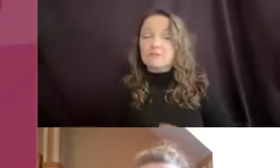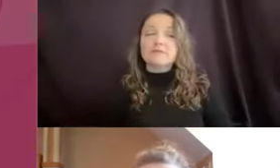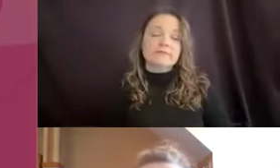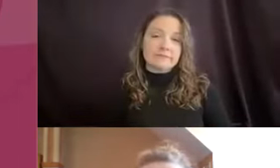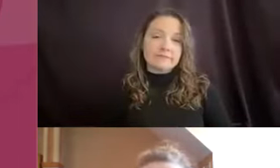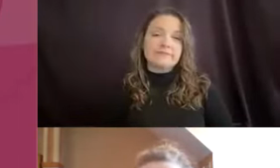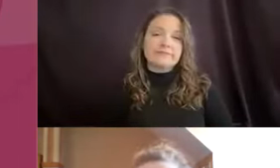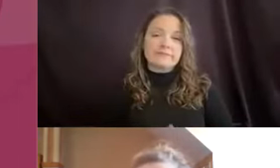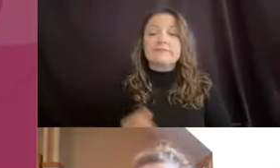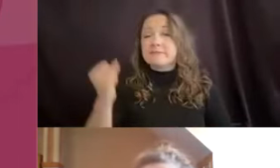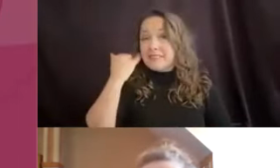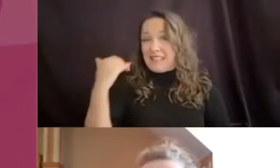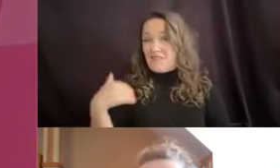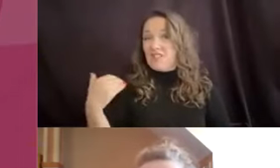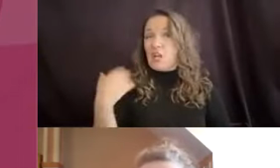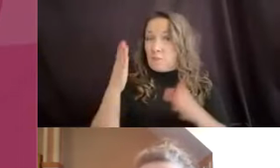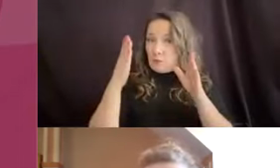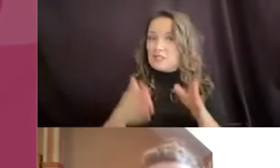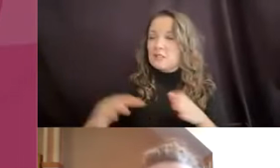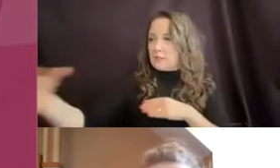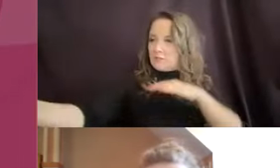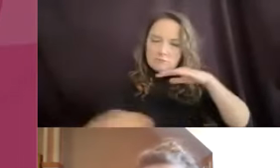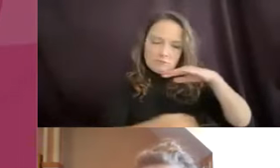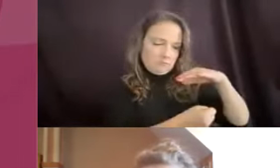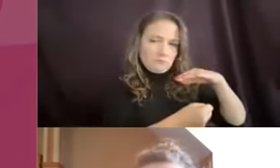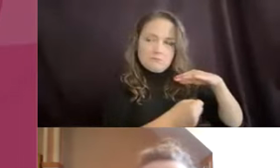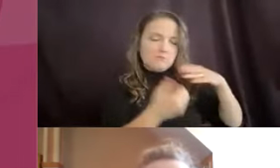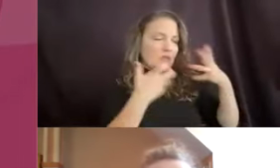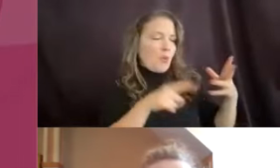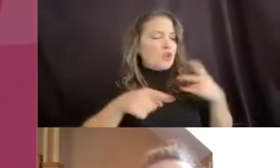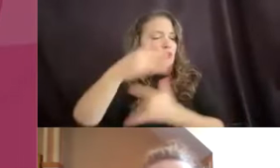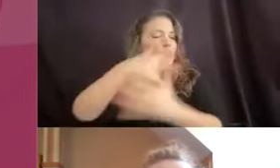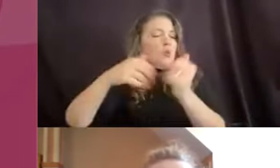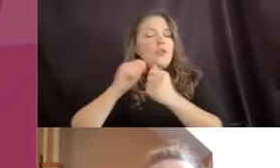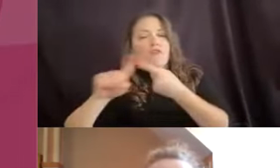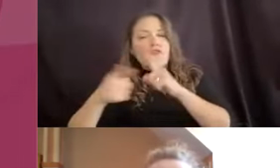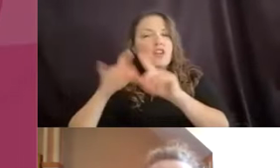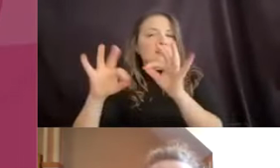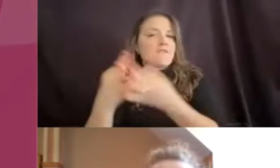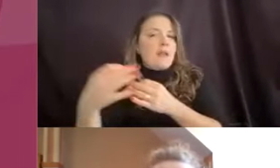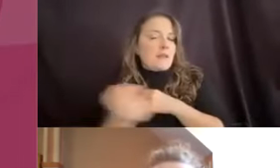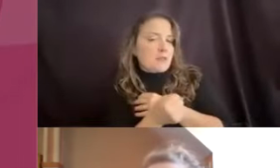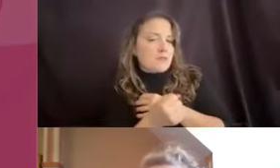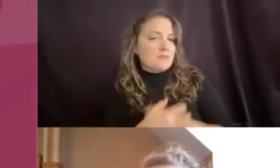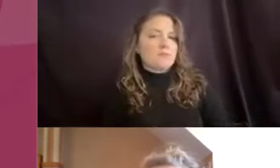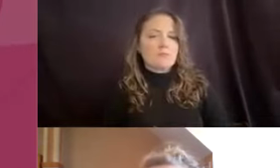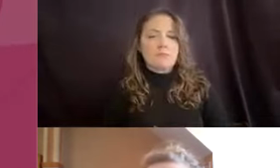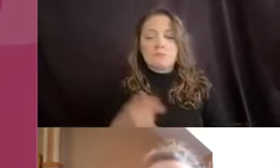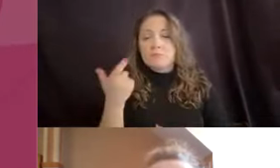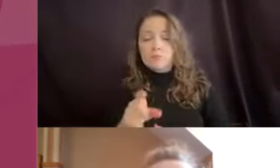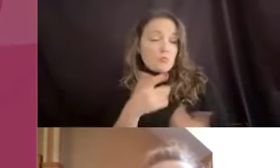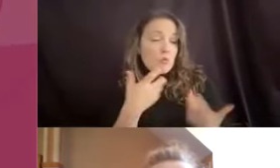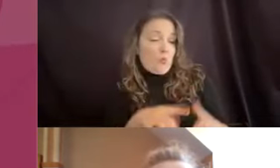a young person is being kept from spending time with their friends and family, from going to outside